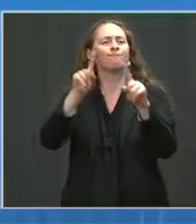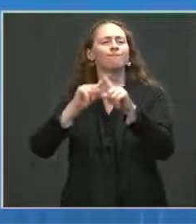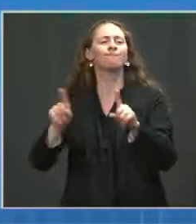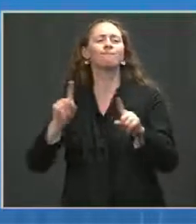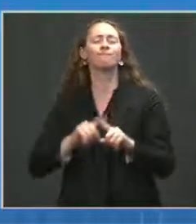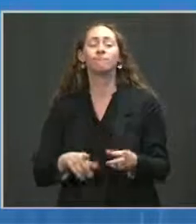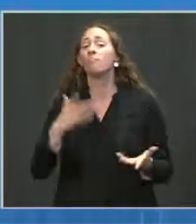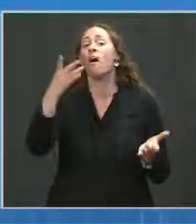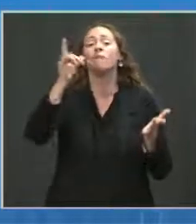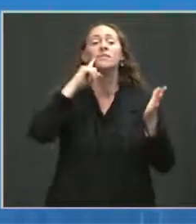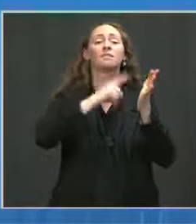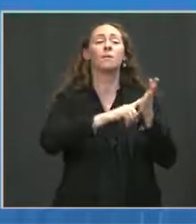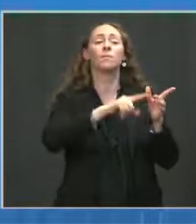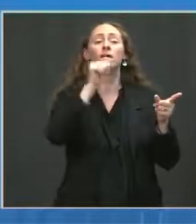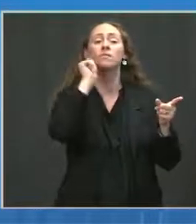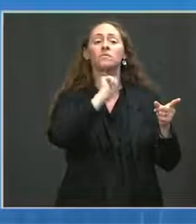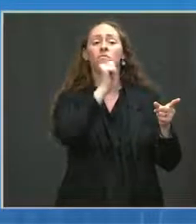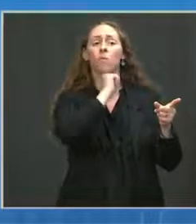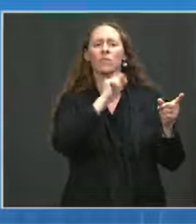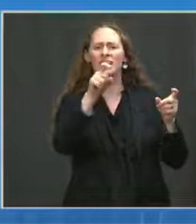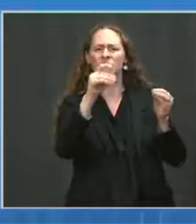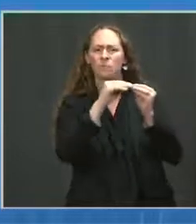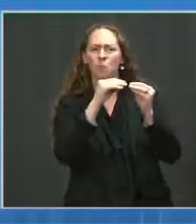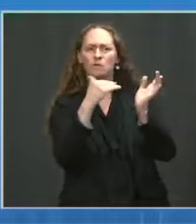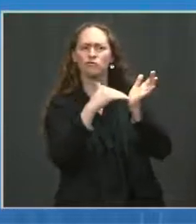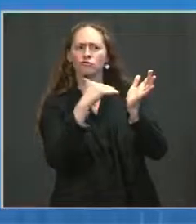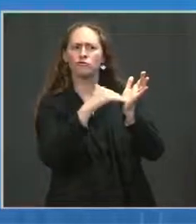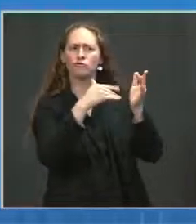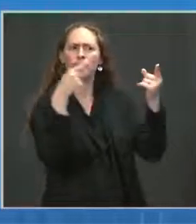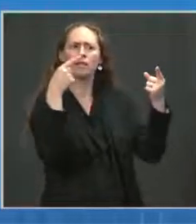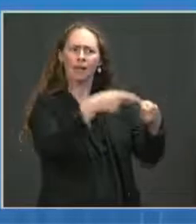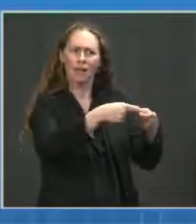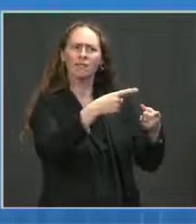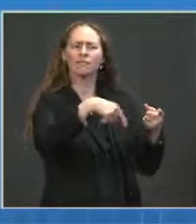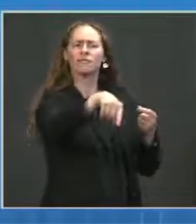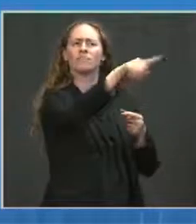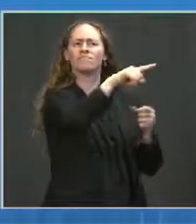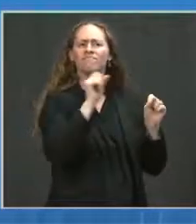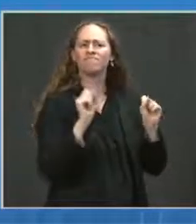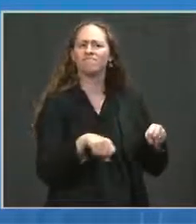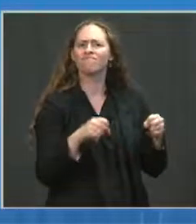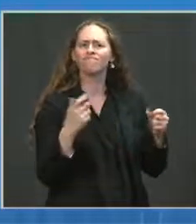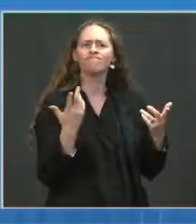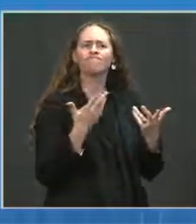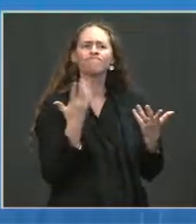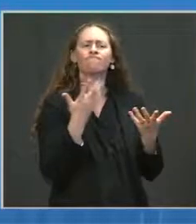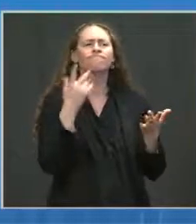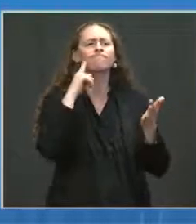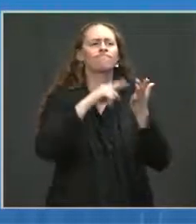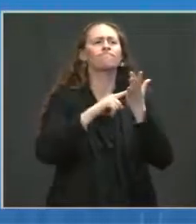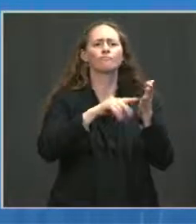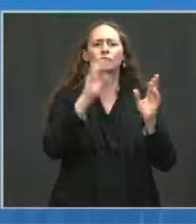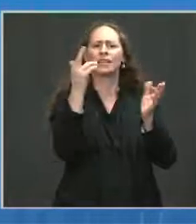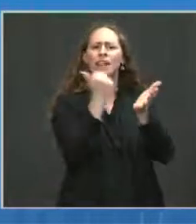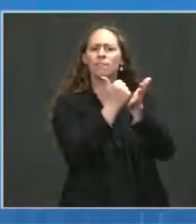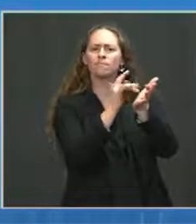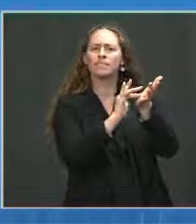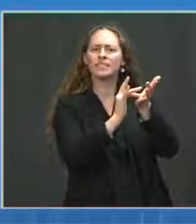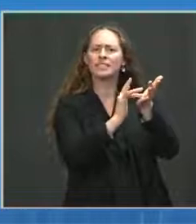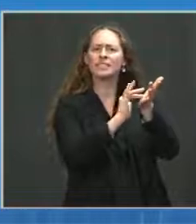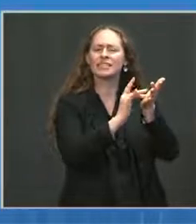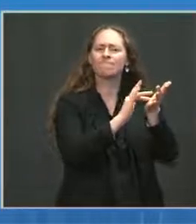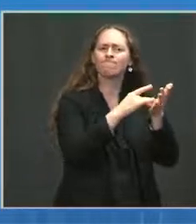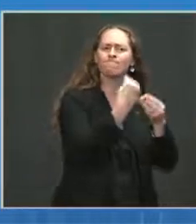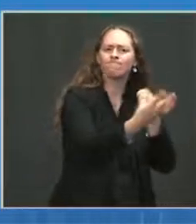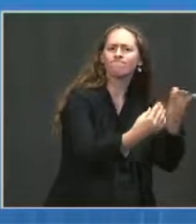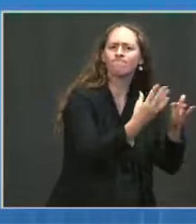encourage more physicians to use life-saving monoclonal antibody treatments. Those are really